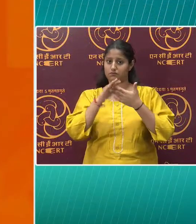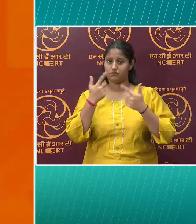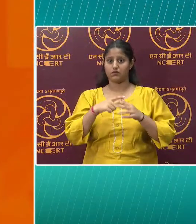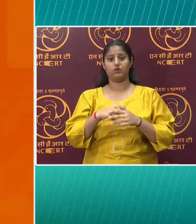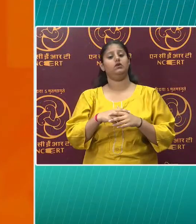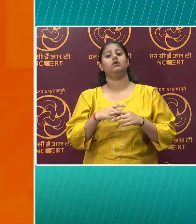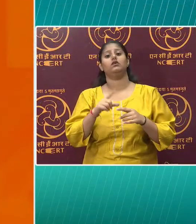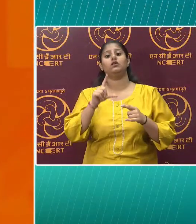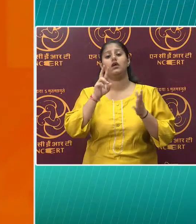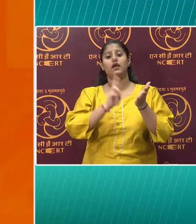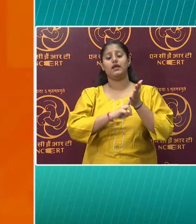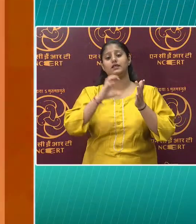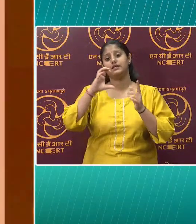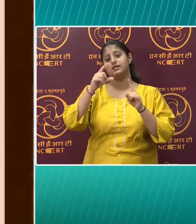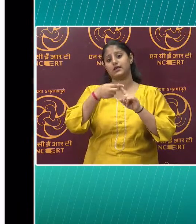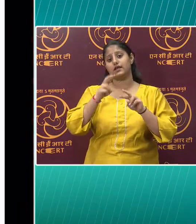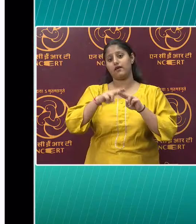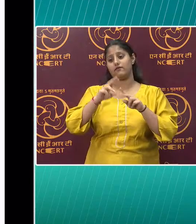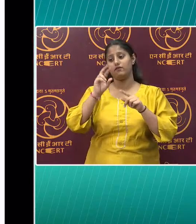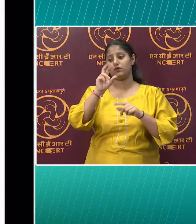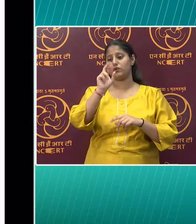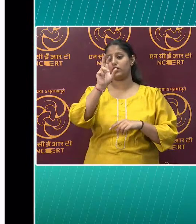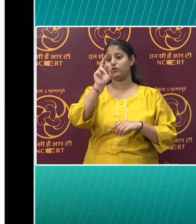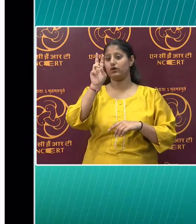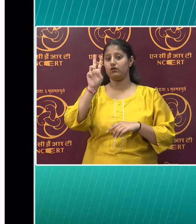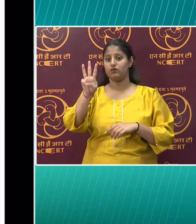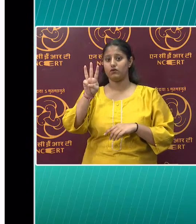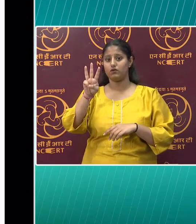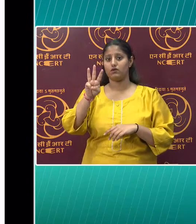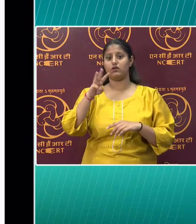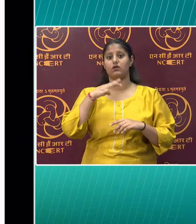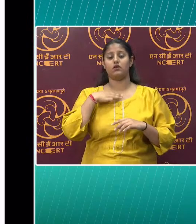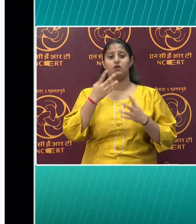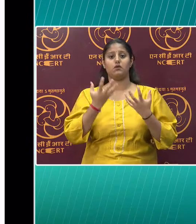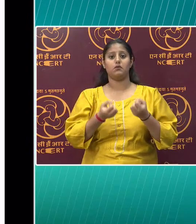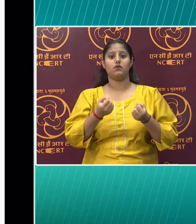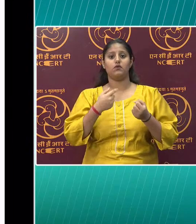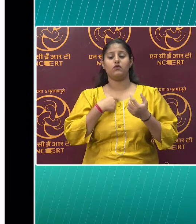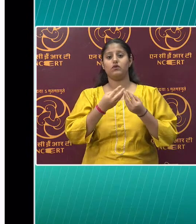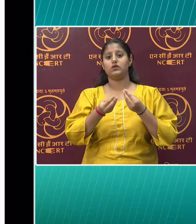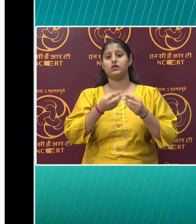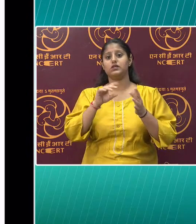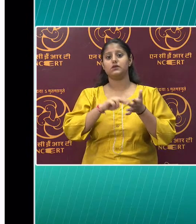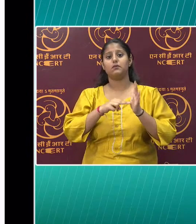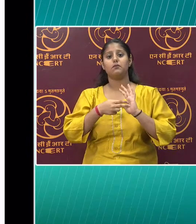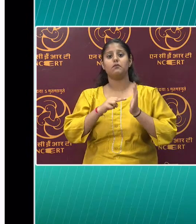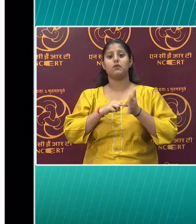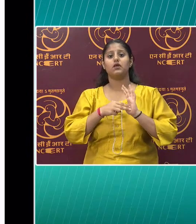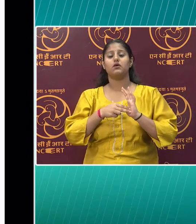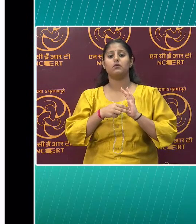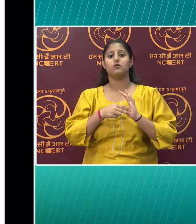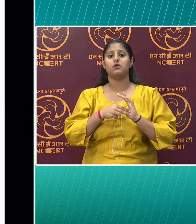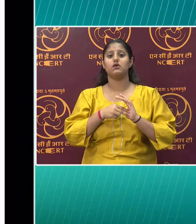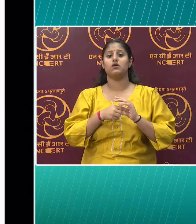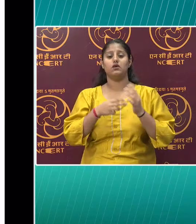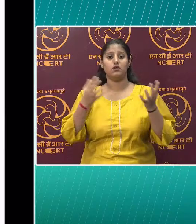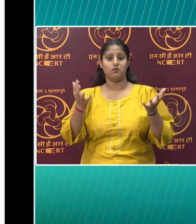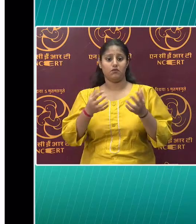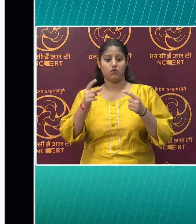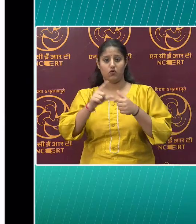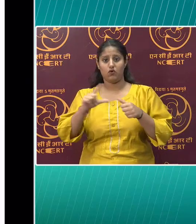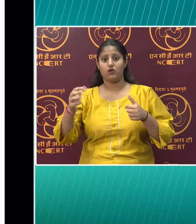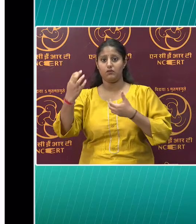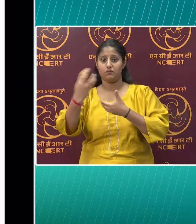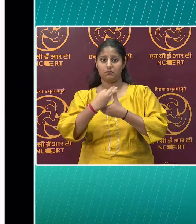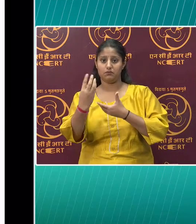the NCFSC 2023 also talks about that we need to have a meaningful and productive participation in the world of